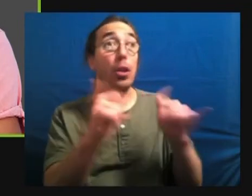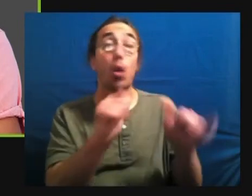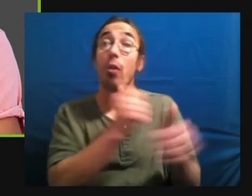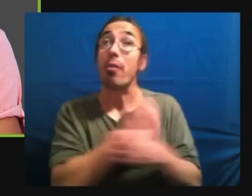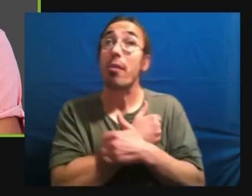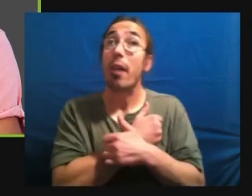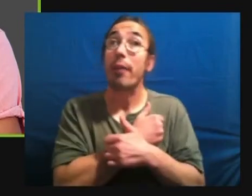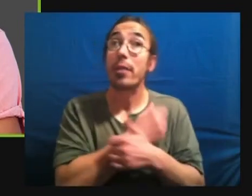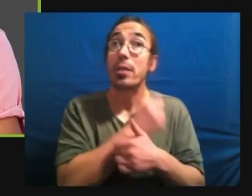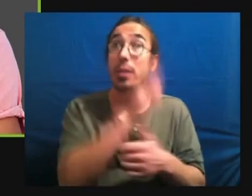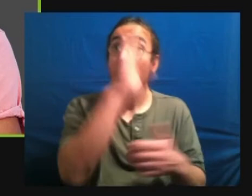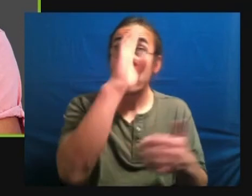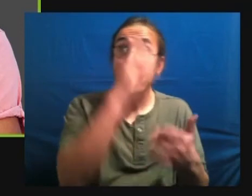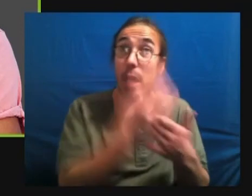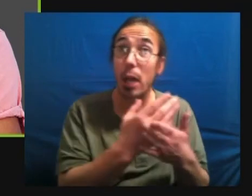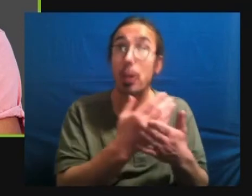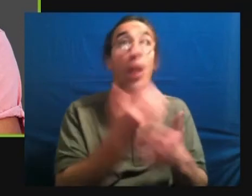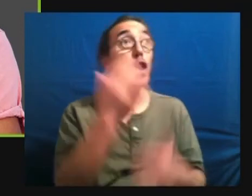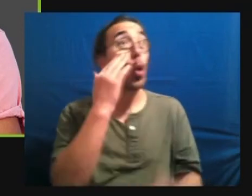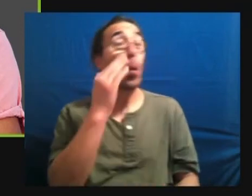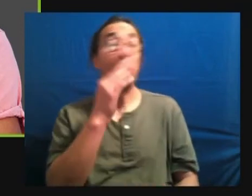goodness.